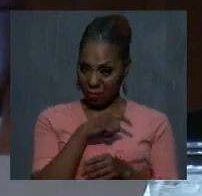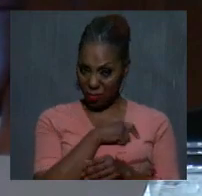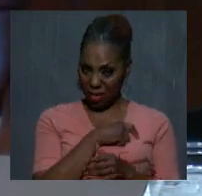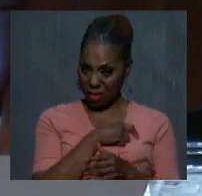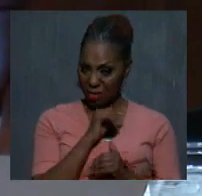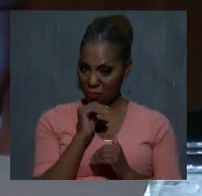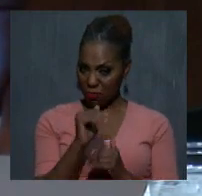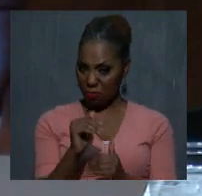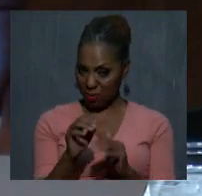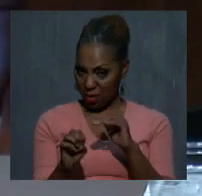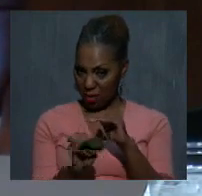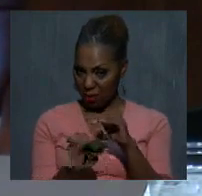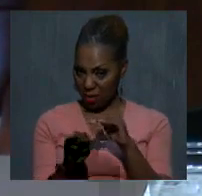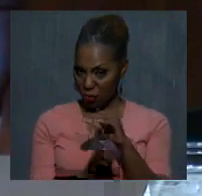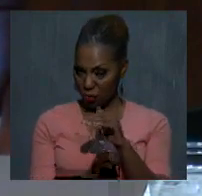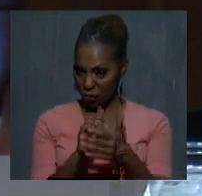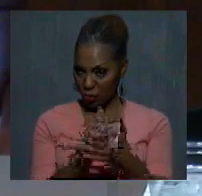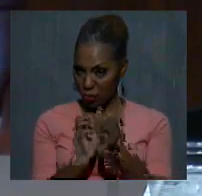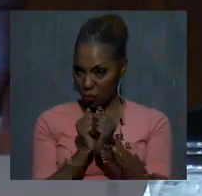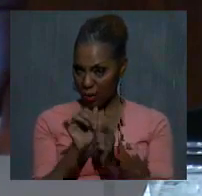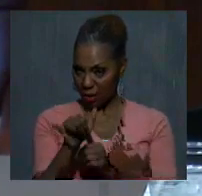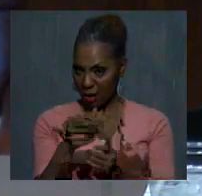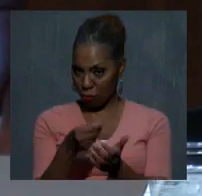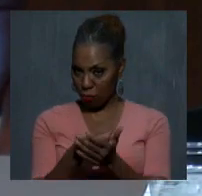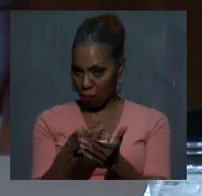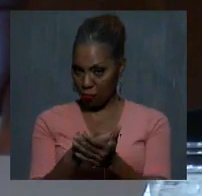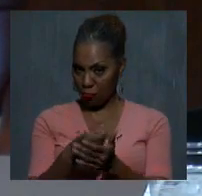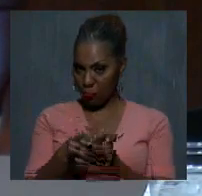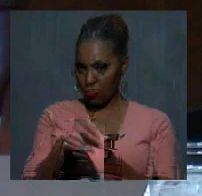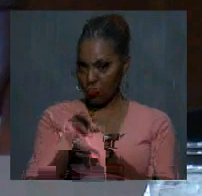it to that.